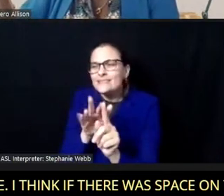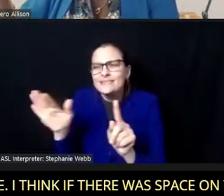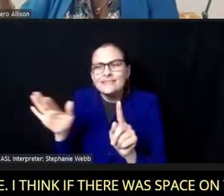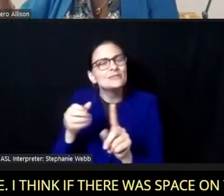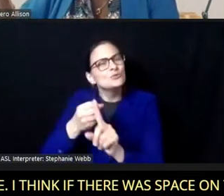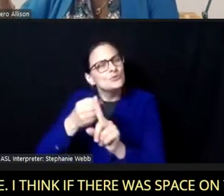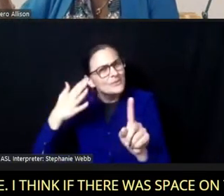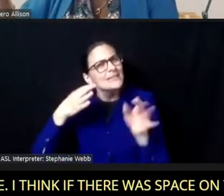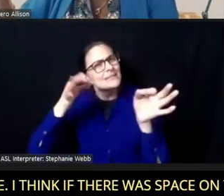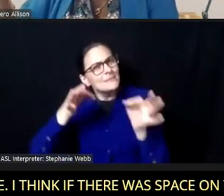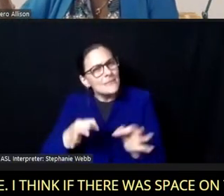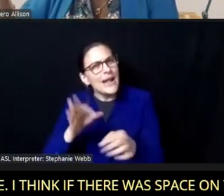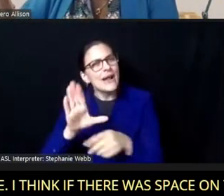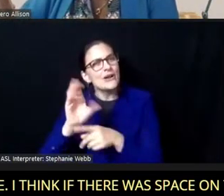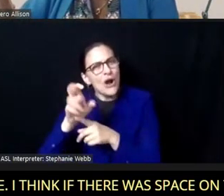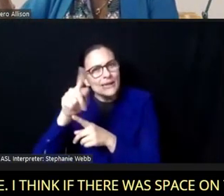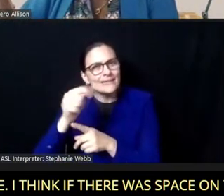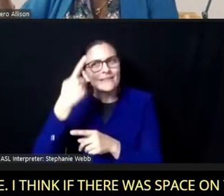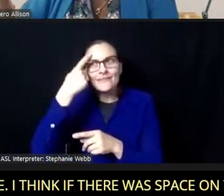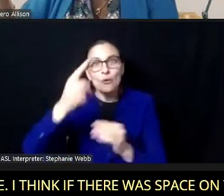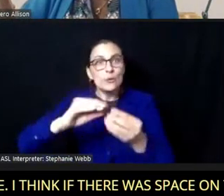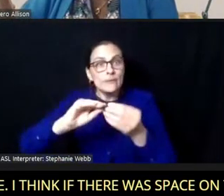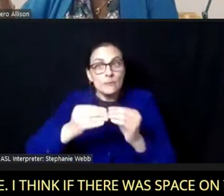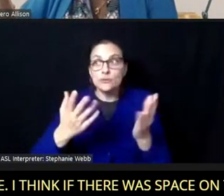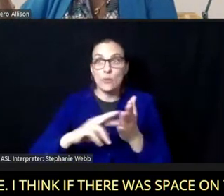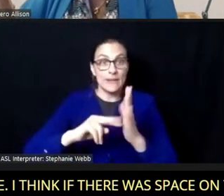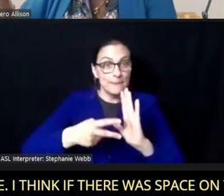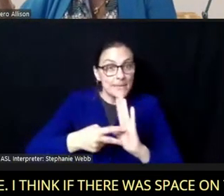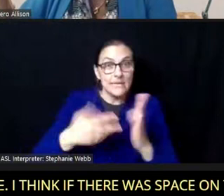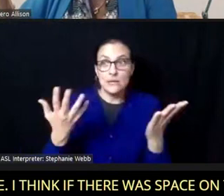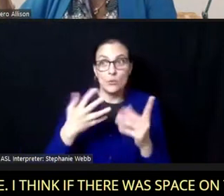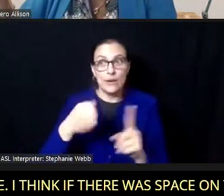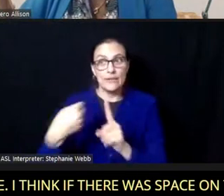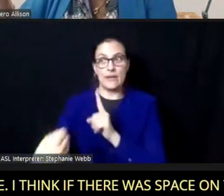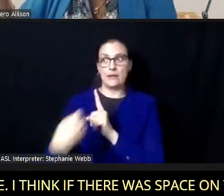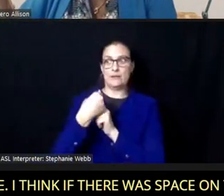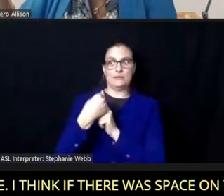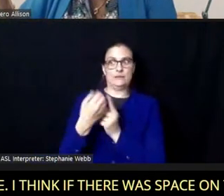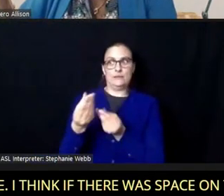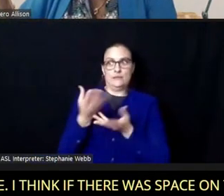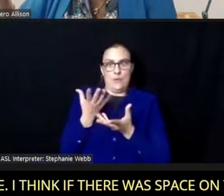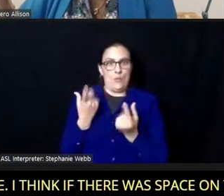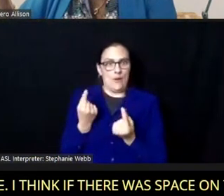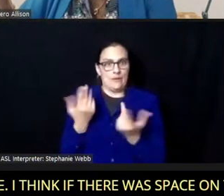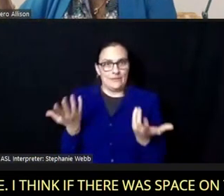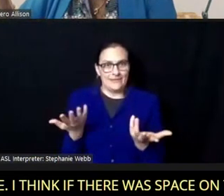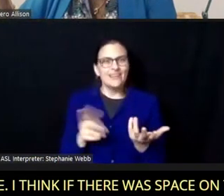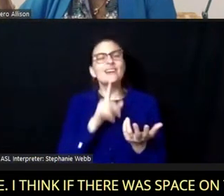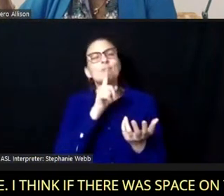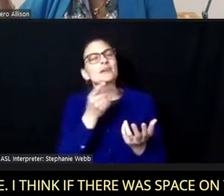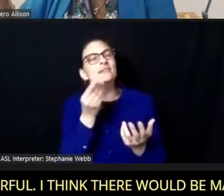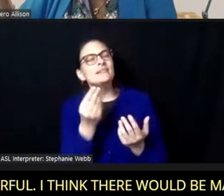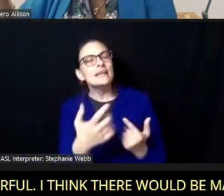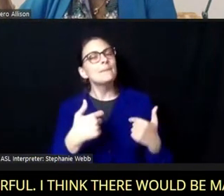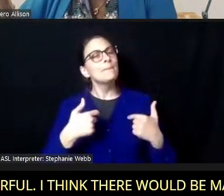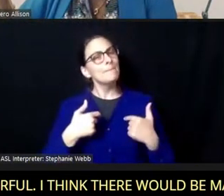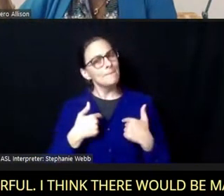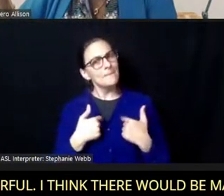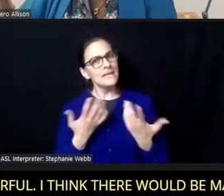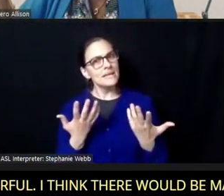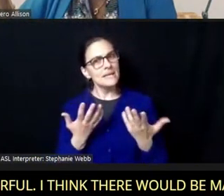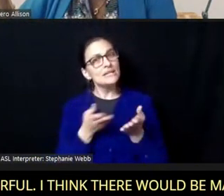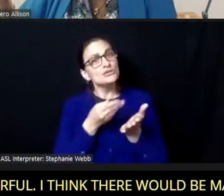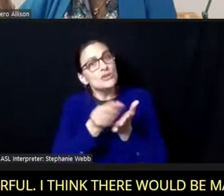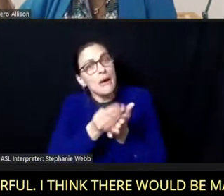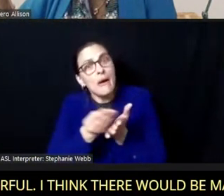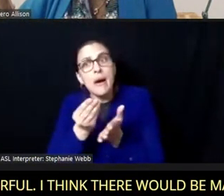I'm not too worried about too much information as someone who was kind of a concerned shopper, but I would have benefited a lot